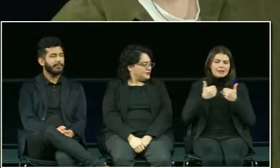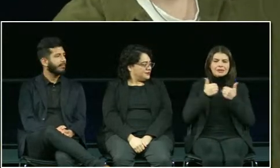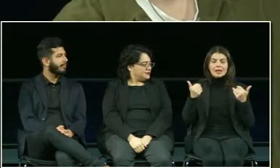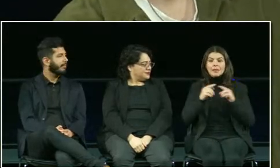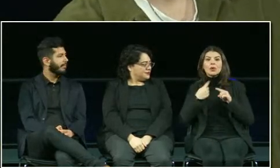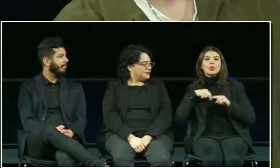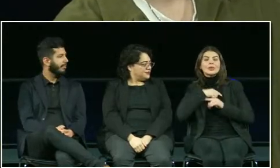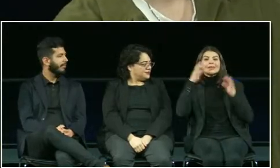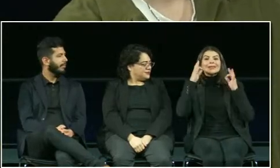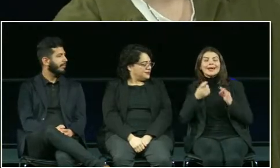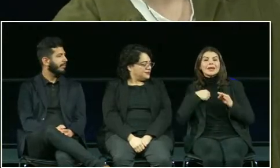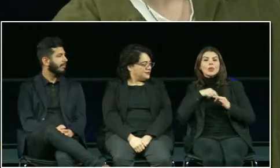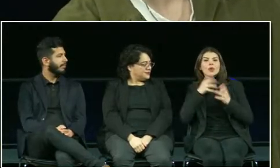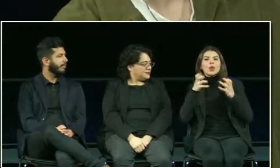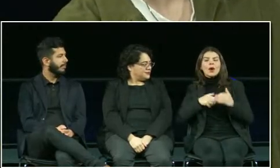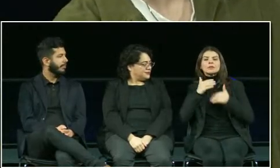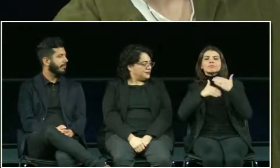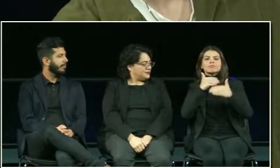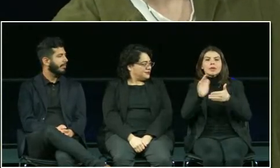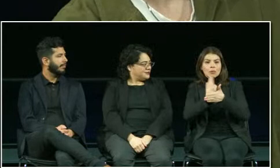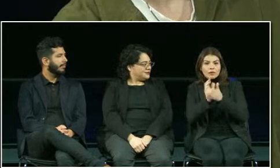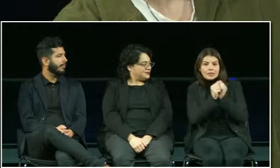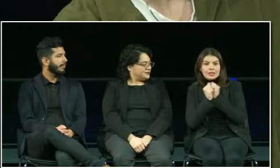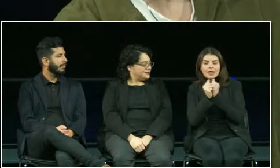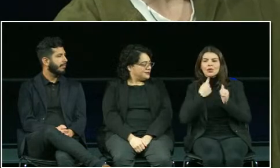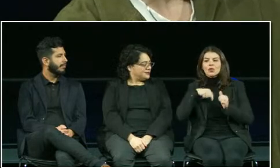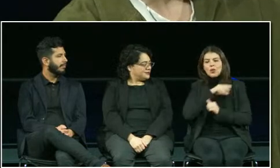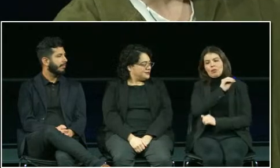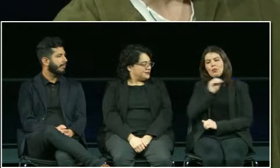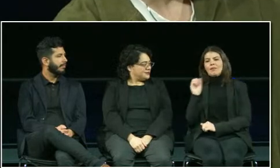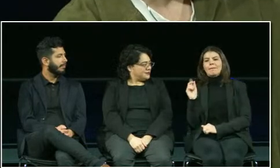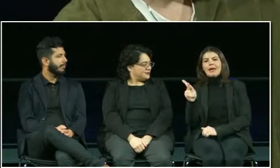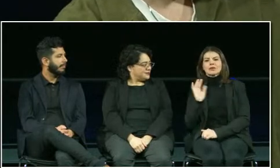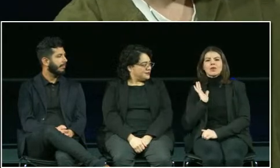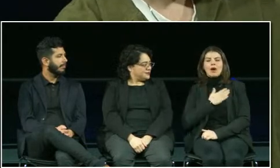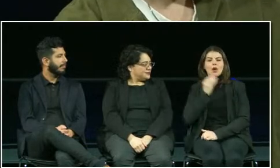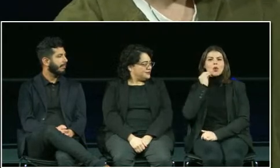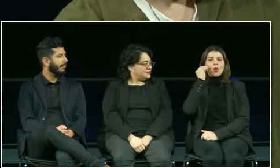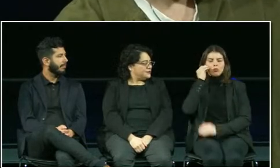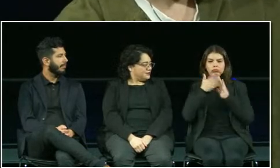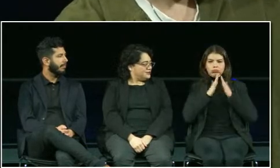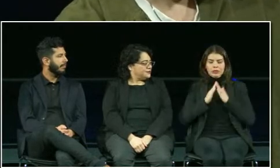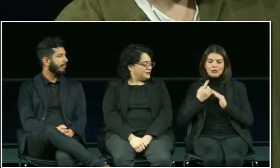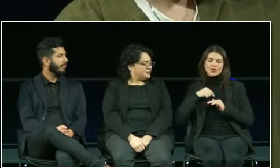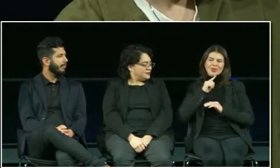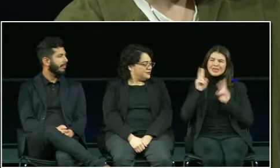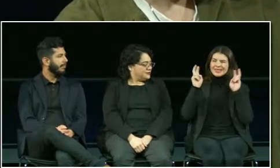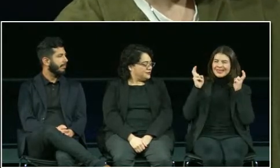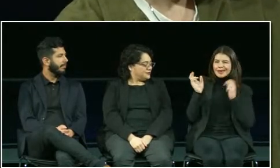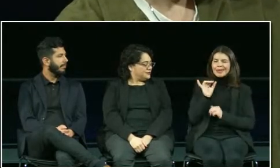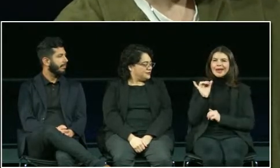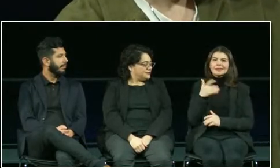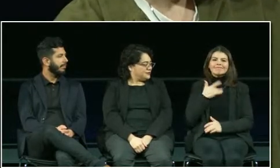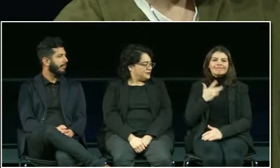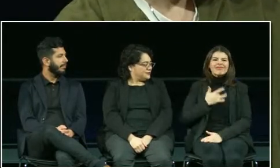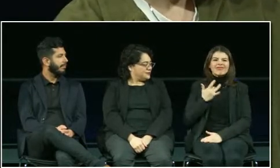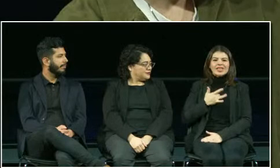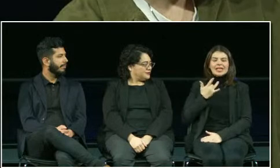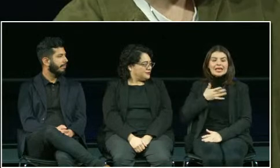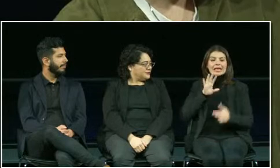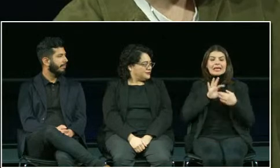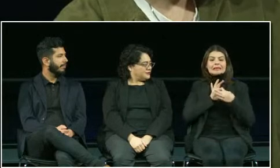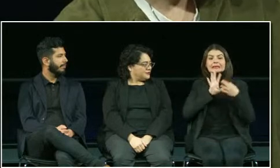then when we decided that we were going to pursue filmmaking together, we both moved back to our hometowns. And so there was a theme of sort of leaving